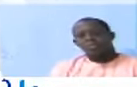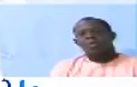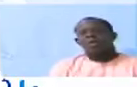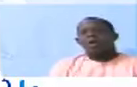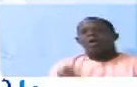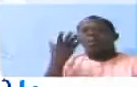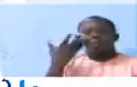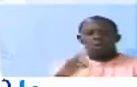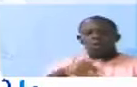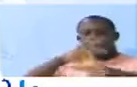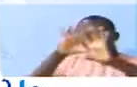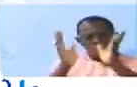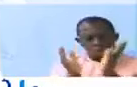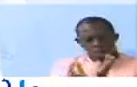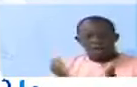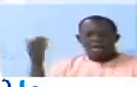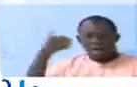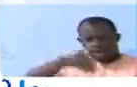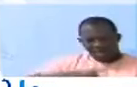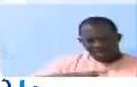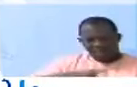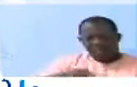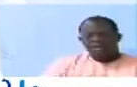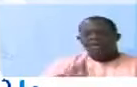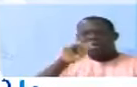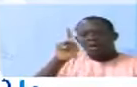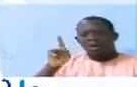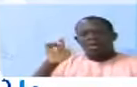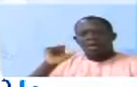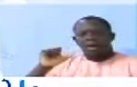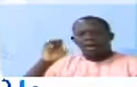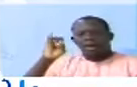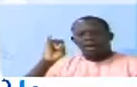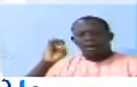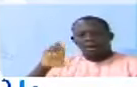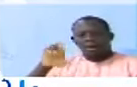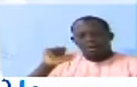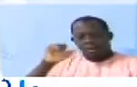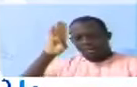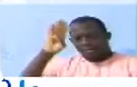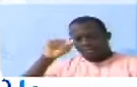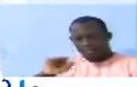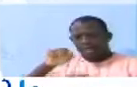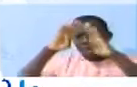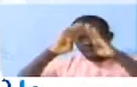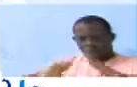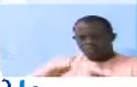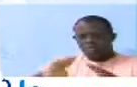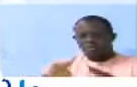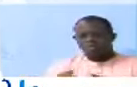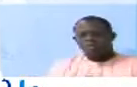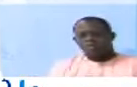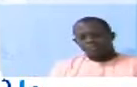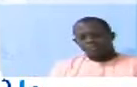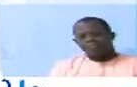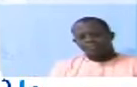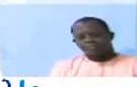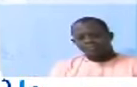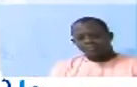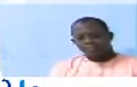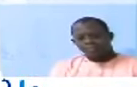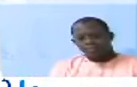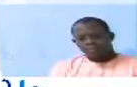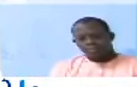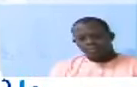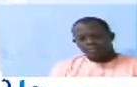When we all reached the Kairaba station, ngalom ko nying kufura le bije ngaklo emindi na walam ko ntala